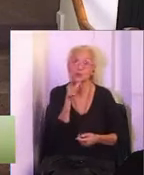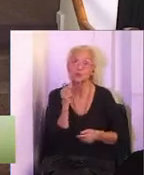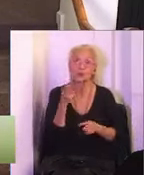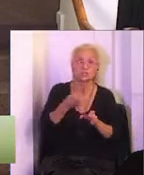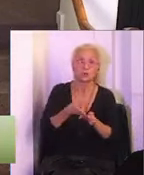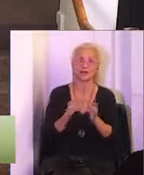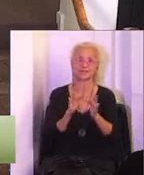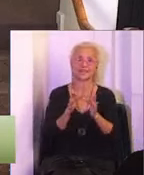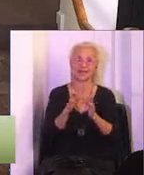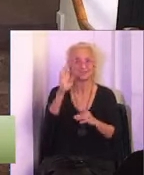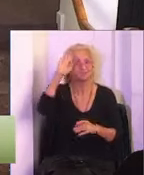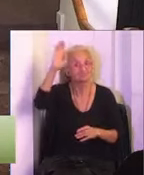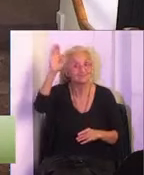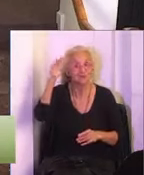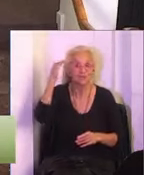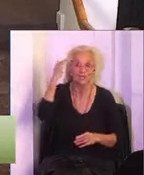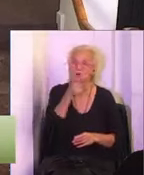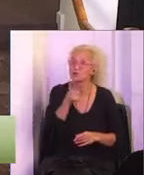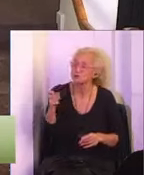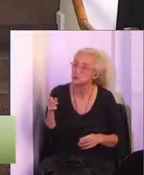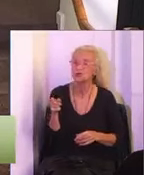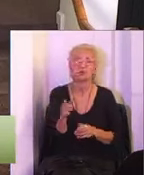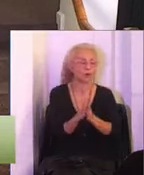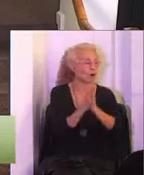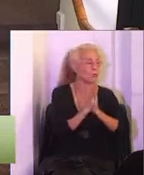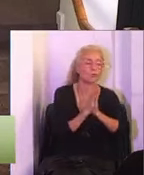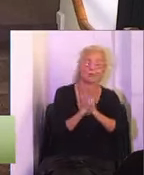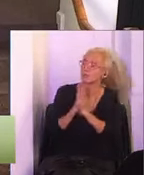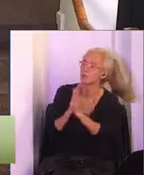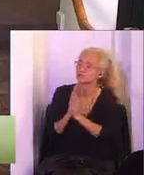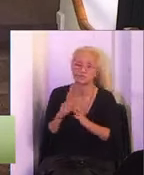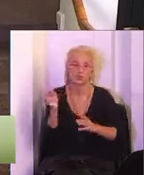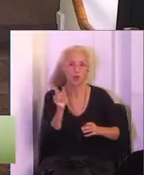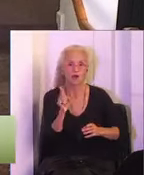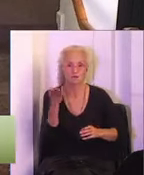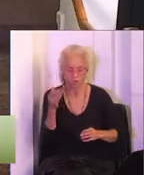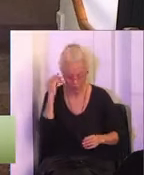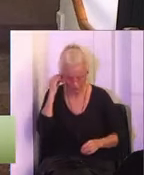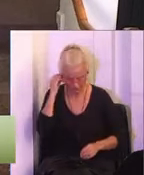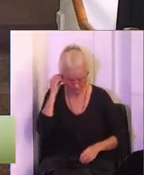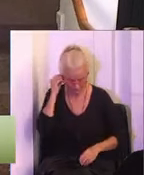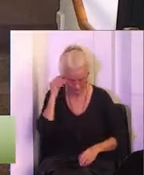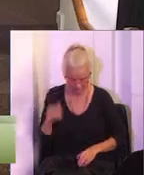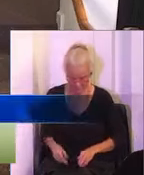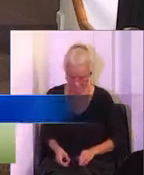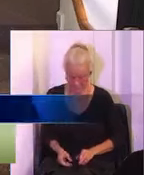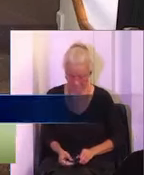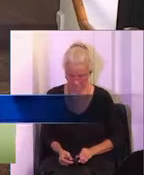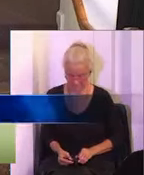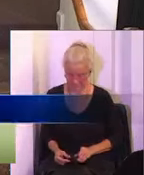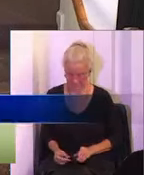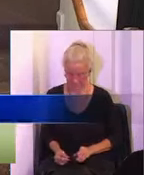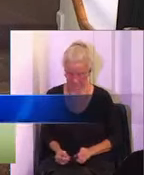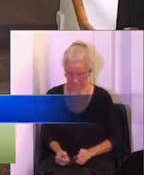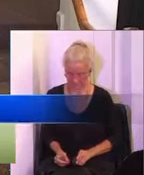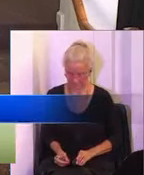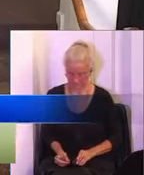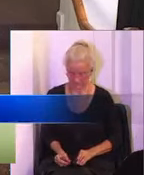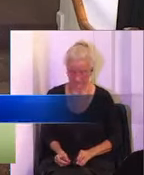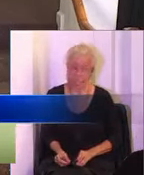us online. We know that you are worshiping wherever you are. And we just want to say thank you and just